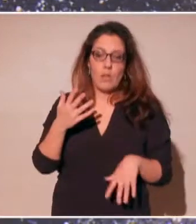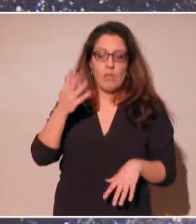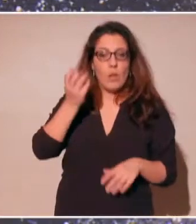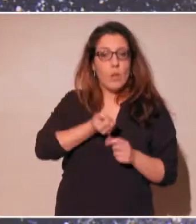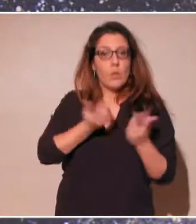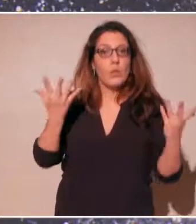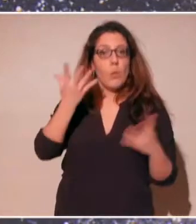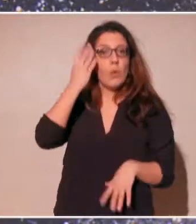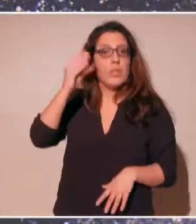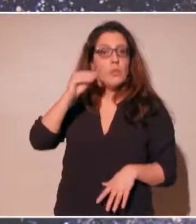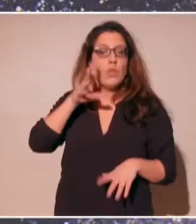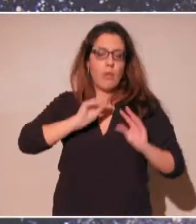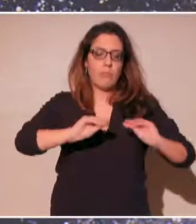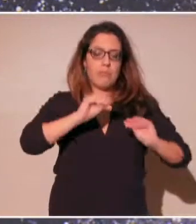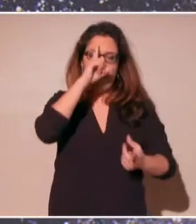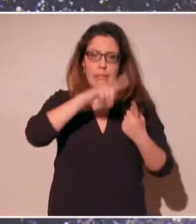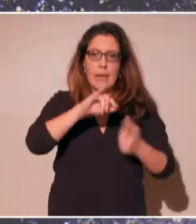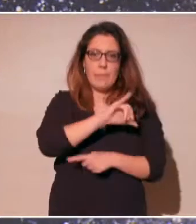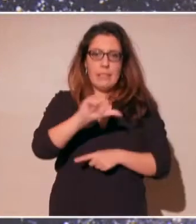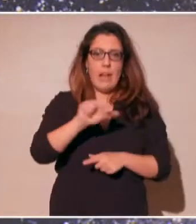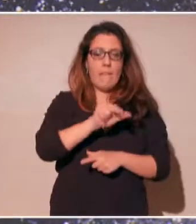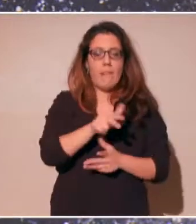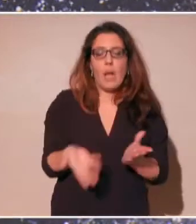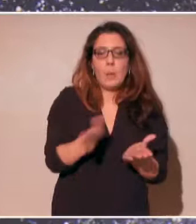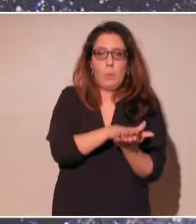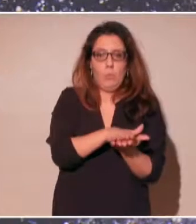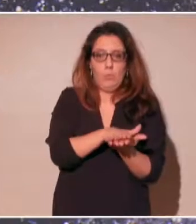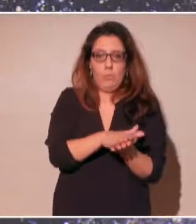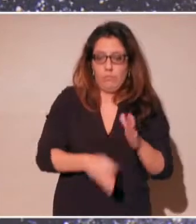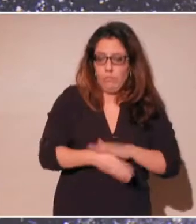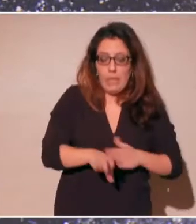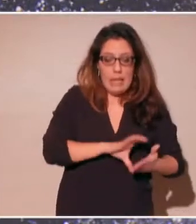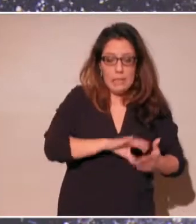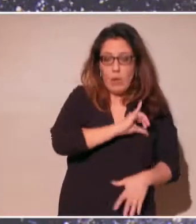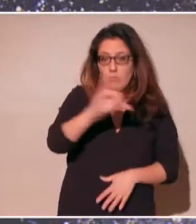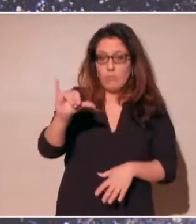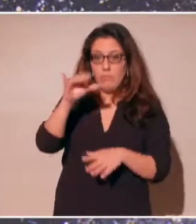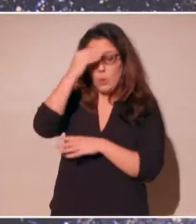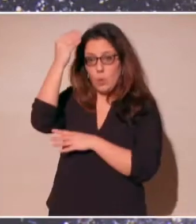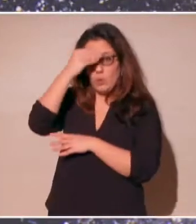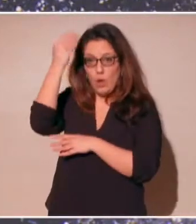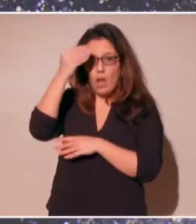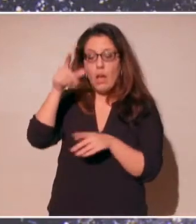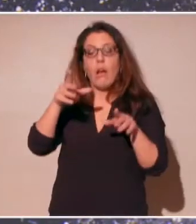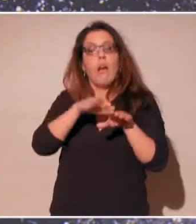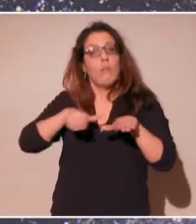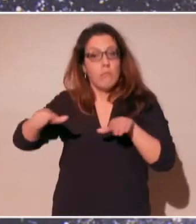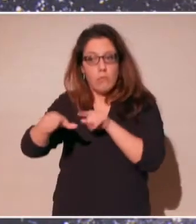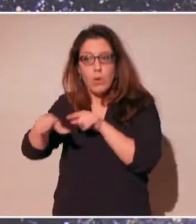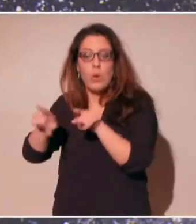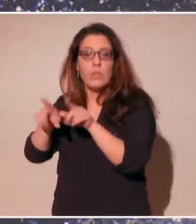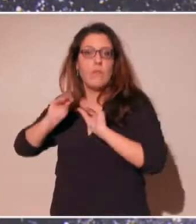will double the number of students going from bachelor's to